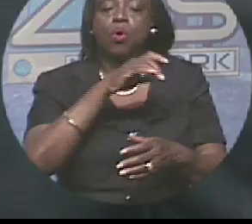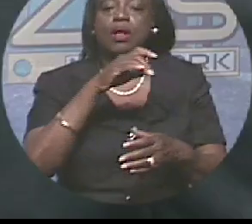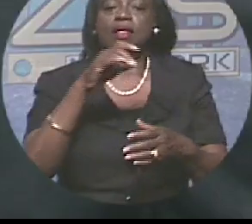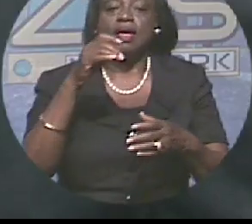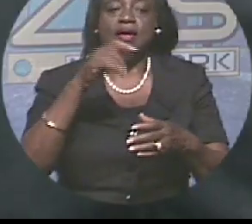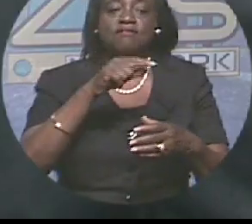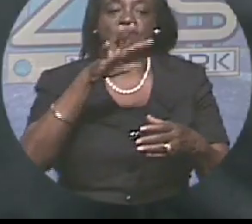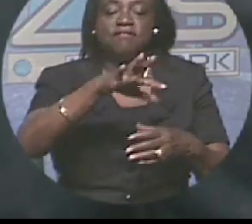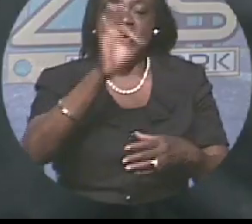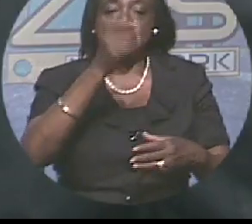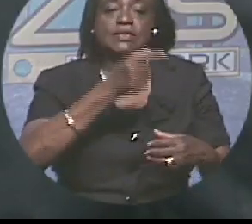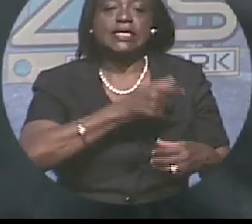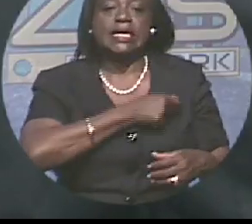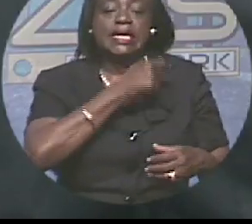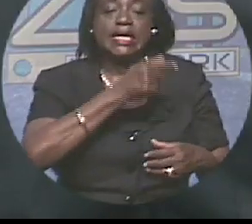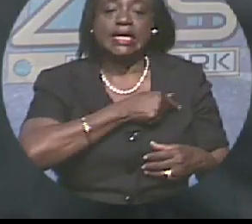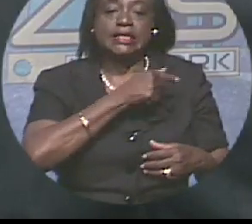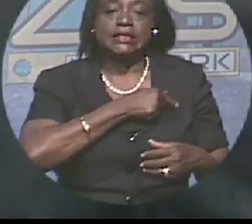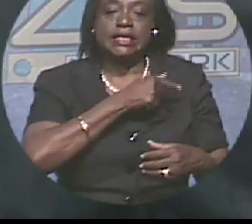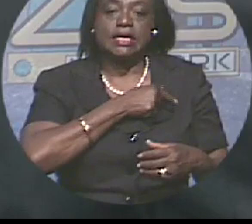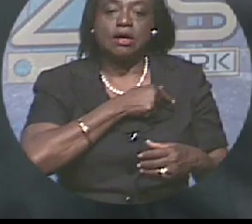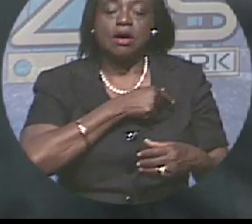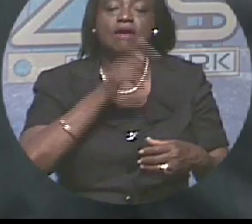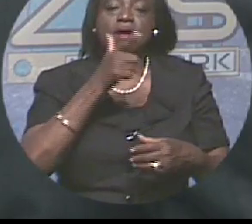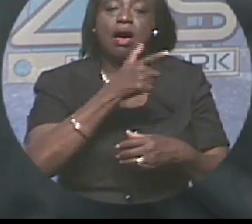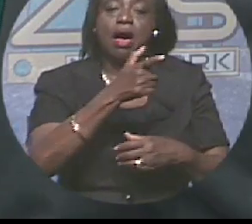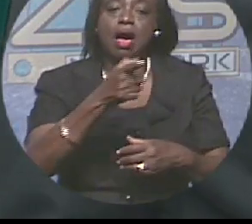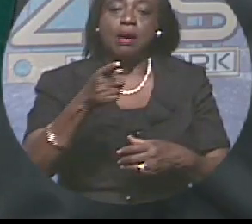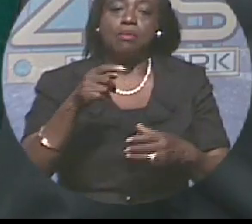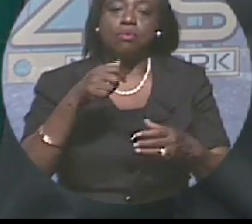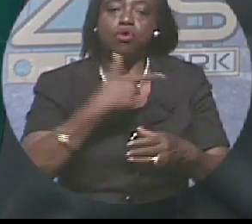kidnapping, conspiracy to commit armed robbery, and